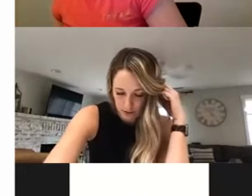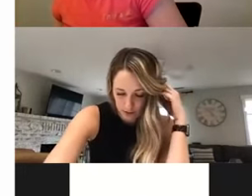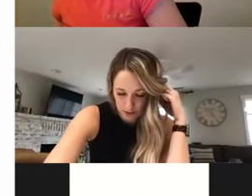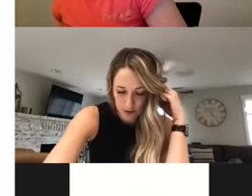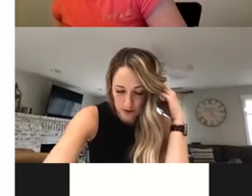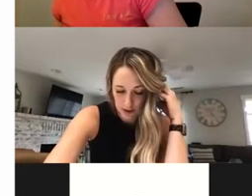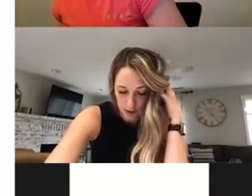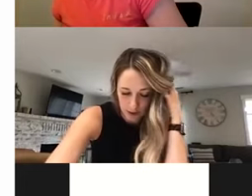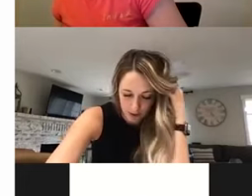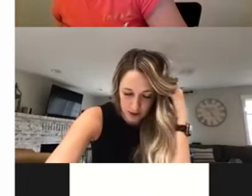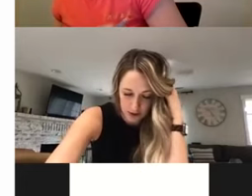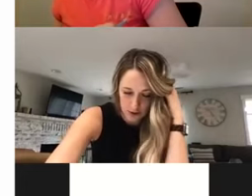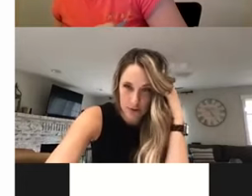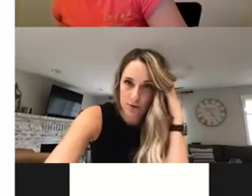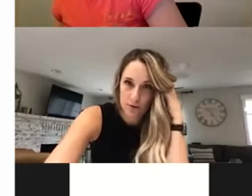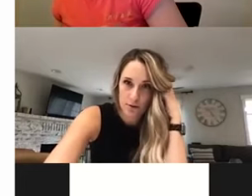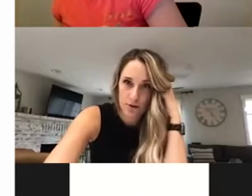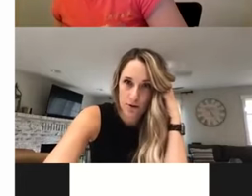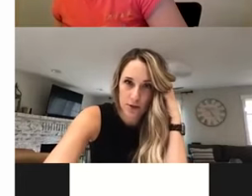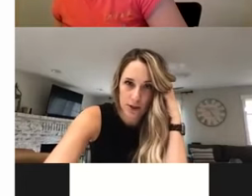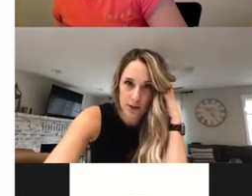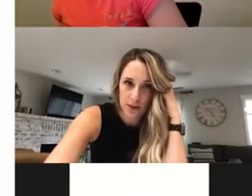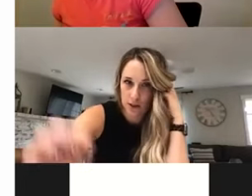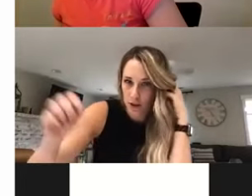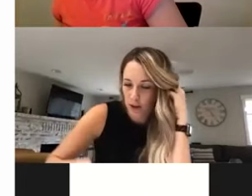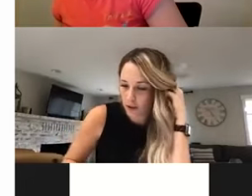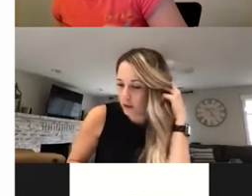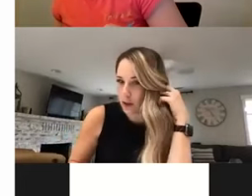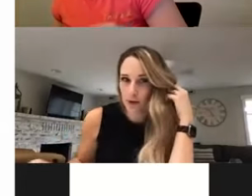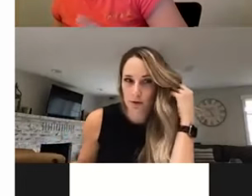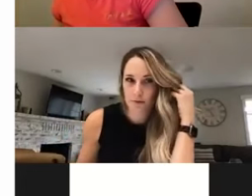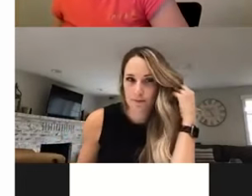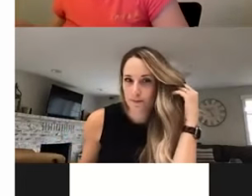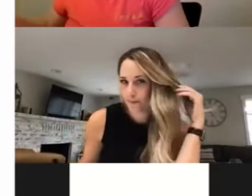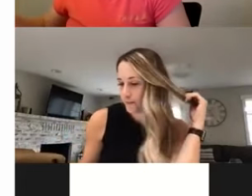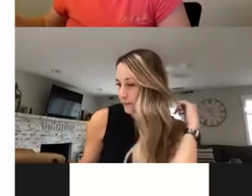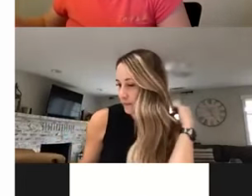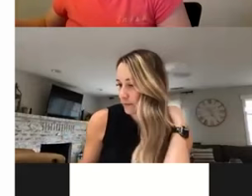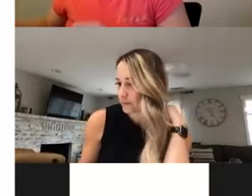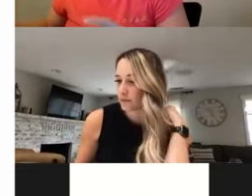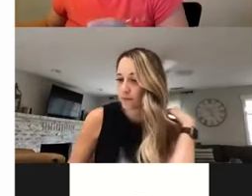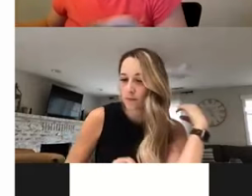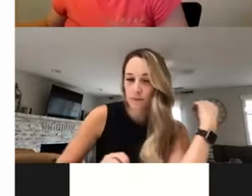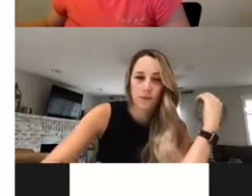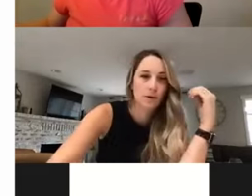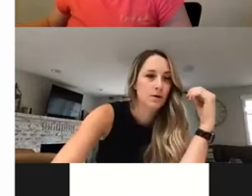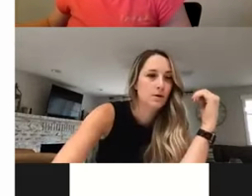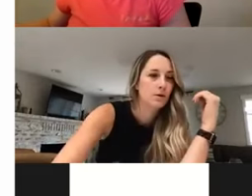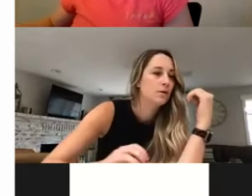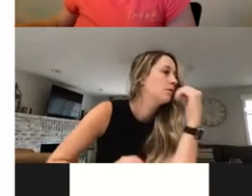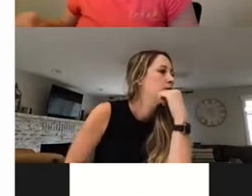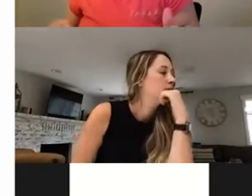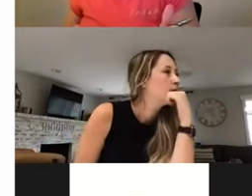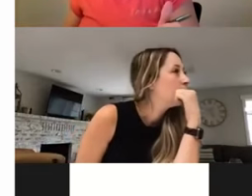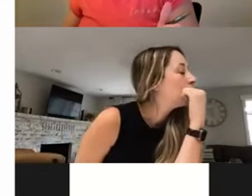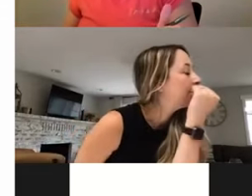Transcription uses the same language and translation changes the language. I like that. Excellent. In transcription, we